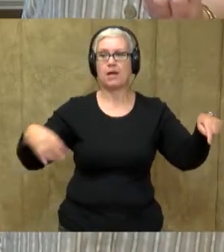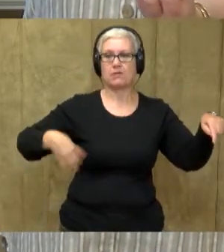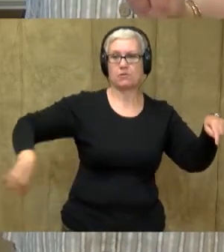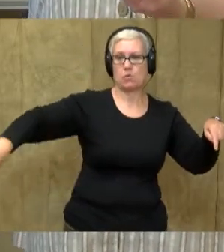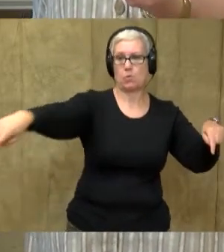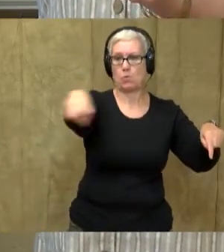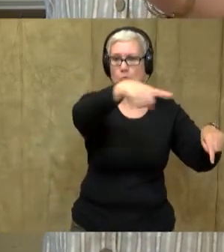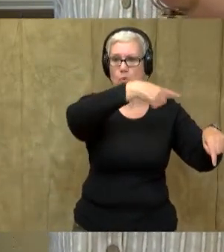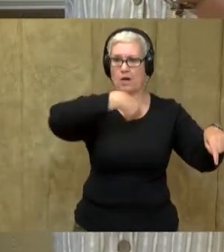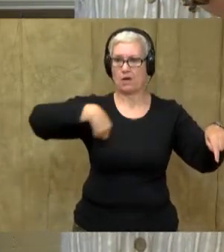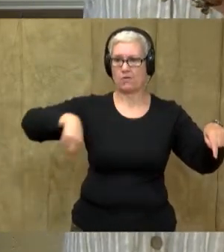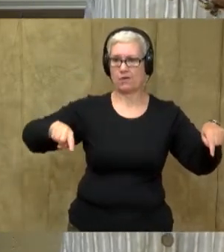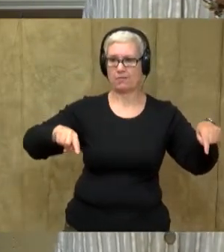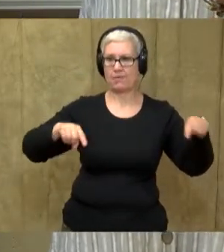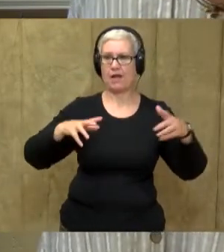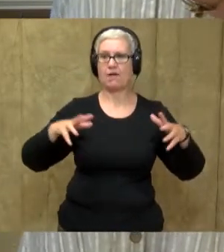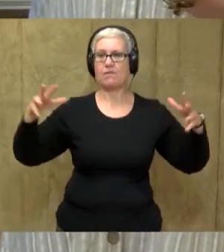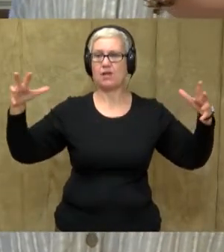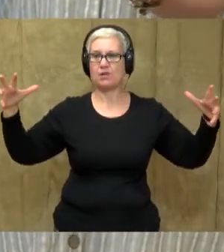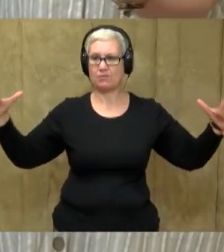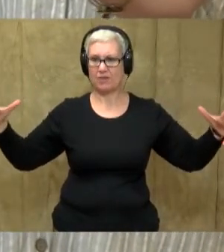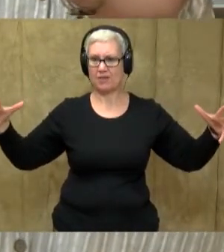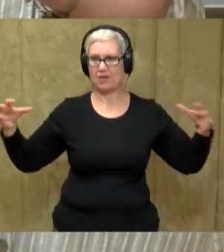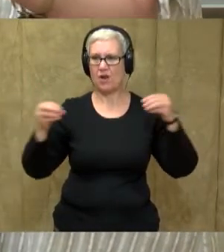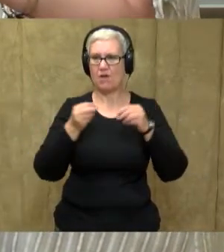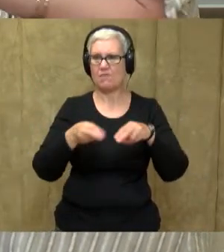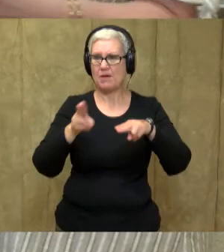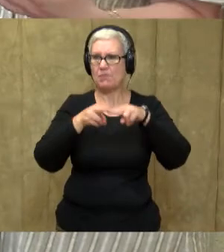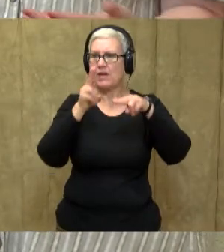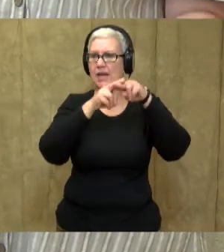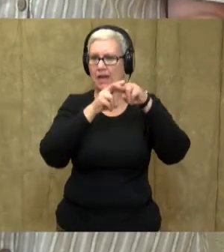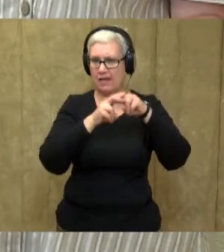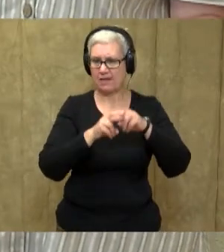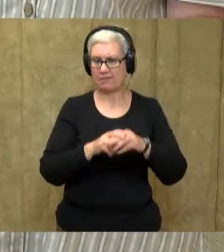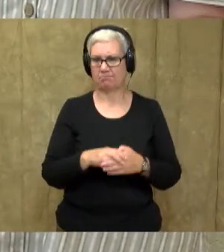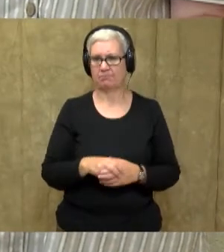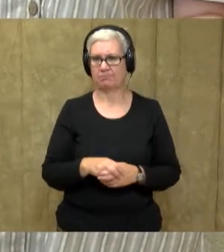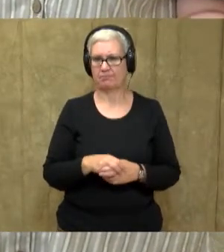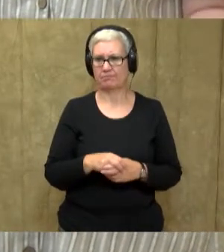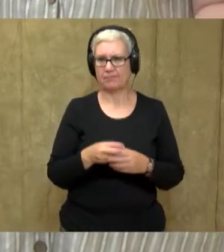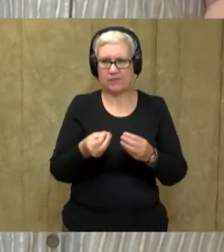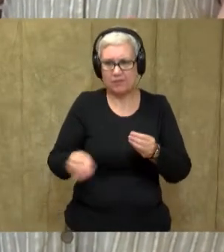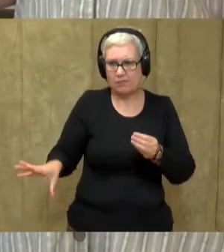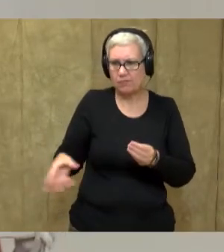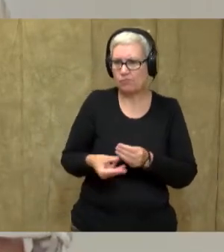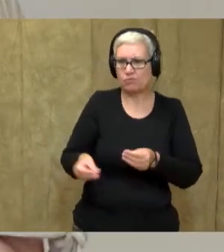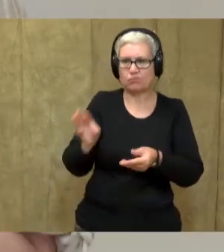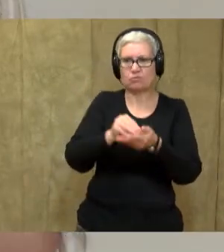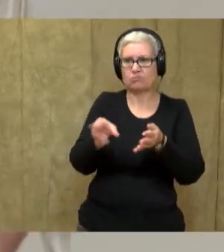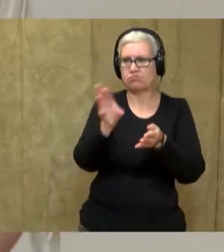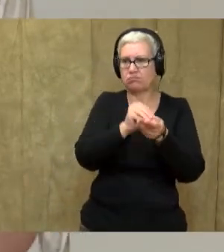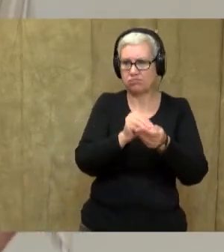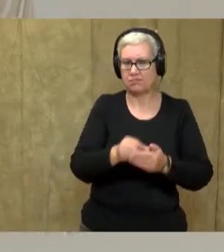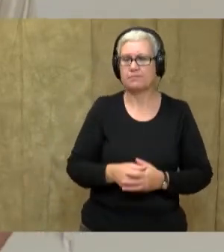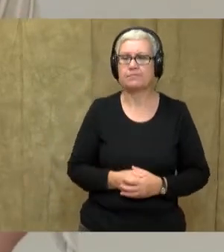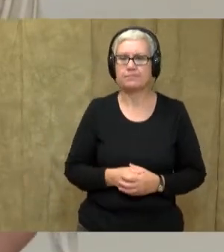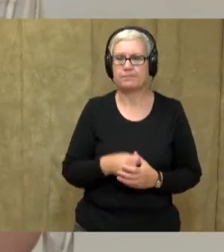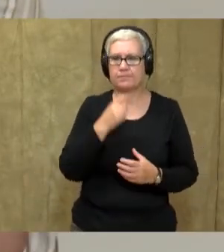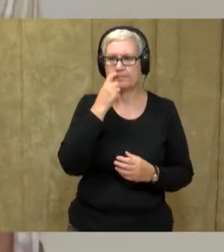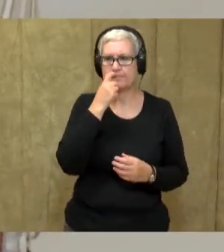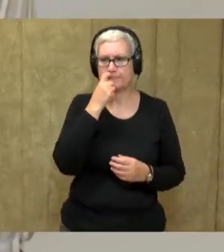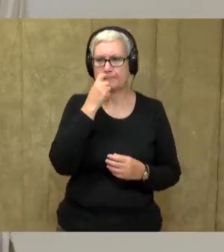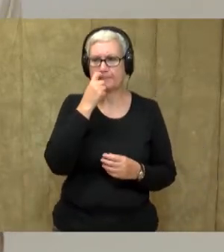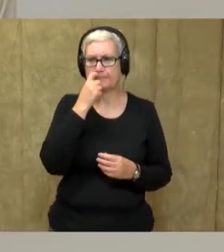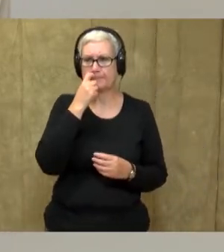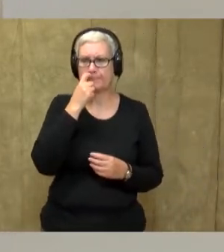by this huge ocean of prosperity. Very effective, right? And that comes alive in our minds,